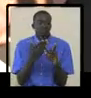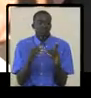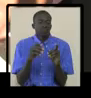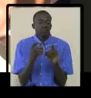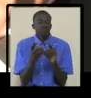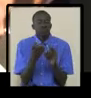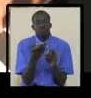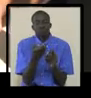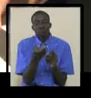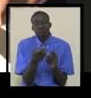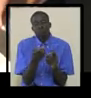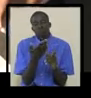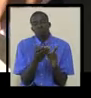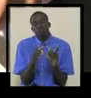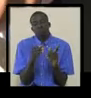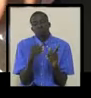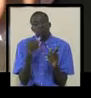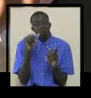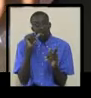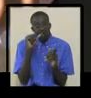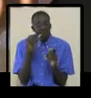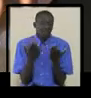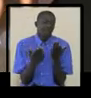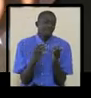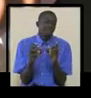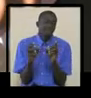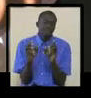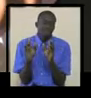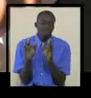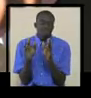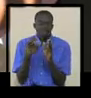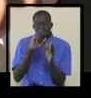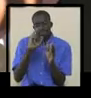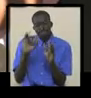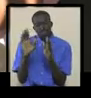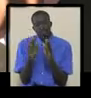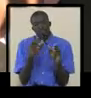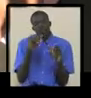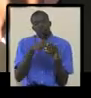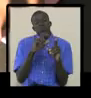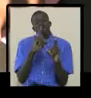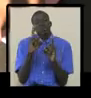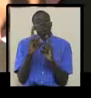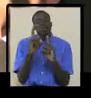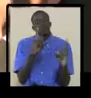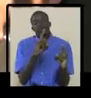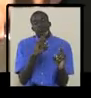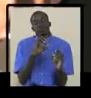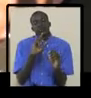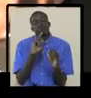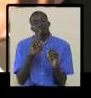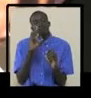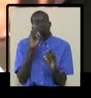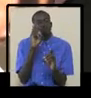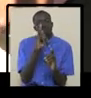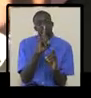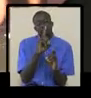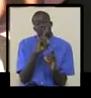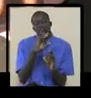this remote control, the current will flow in one direction only. This is known as direct current or